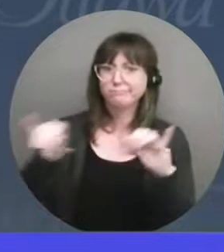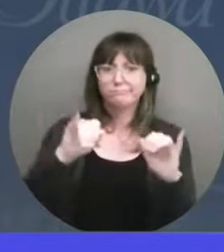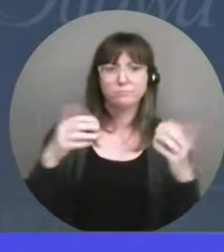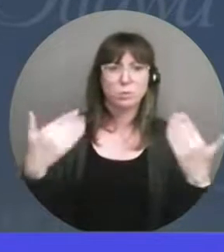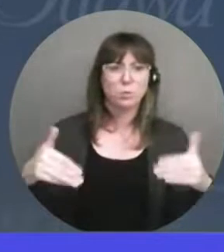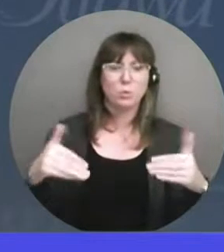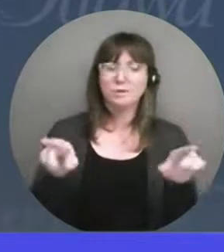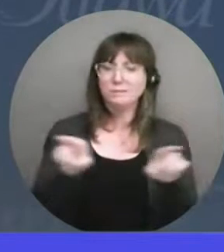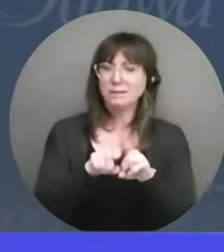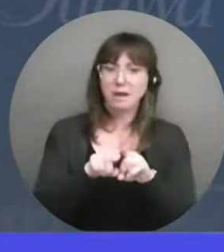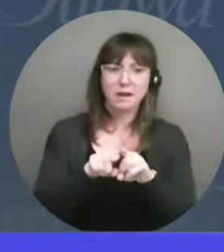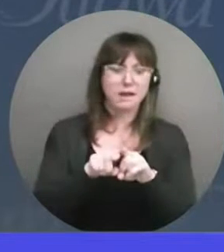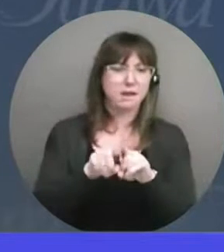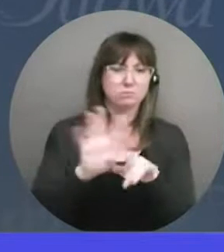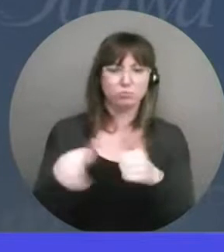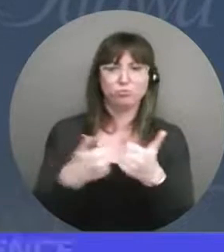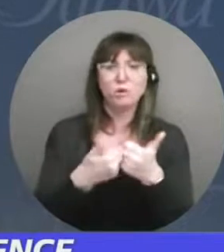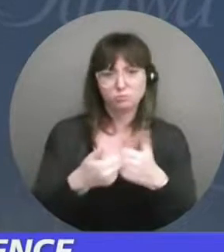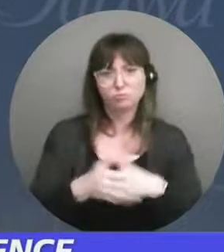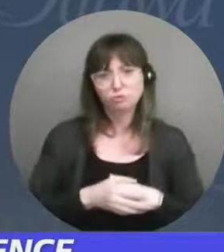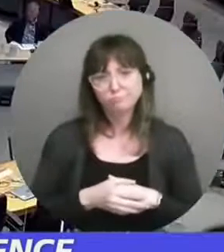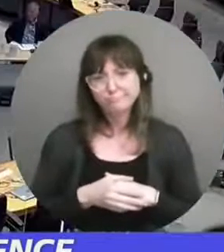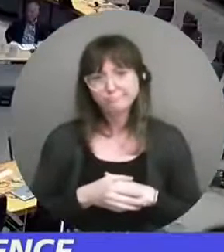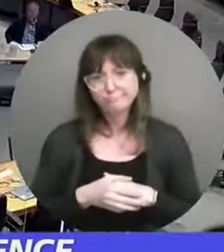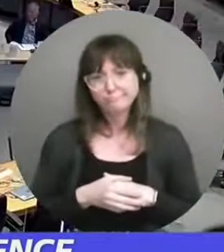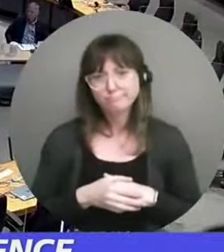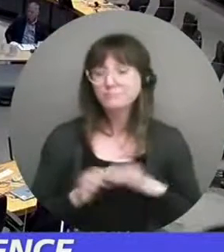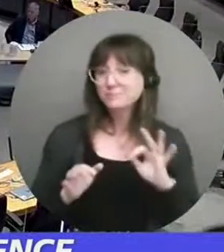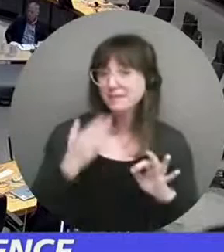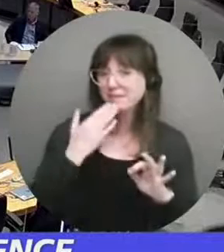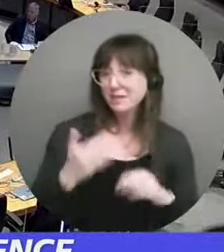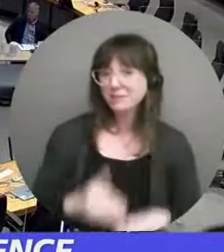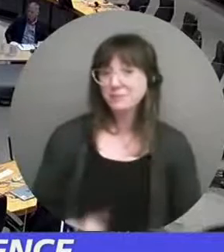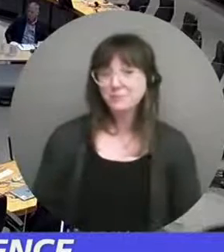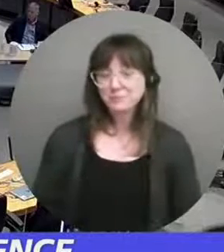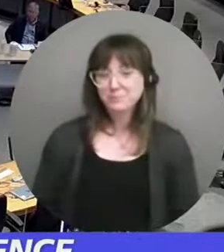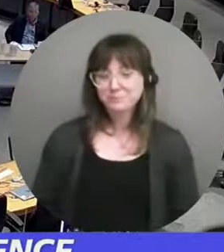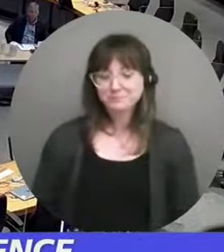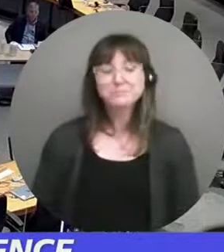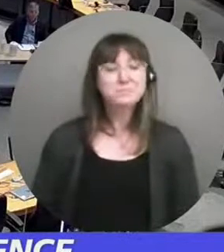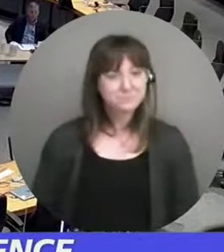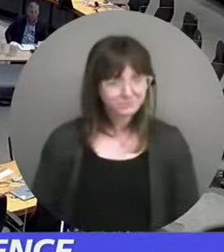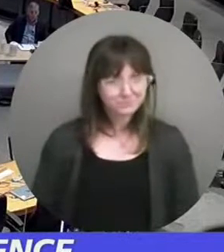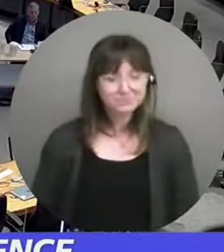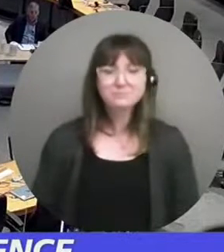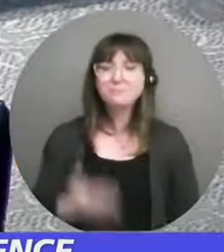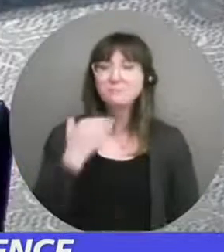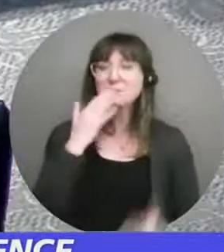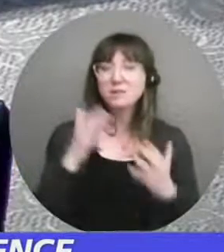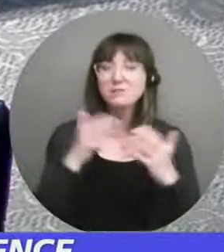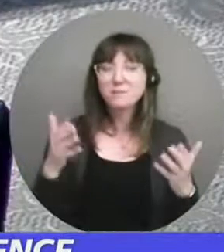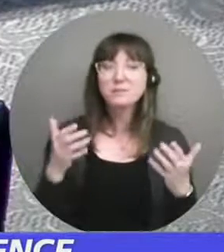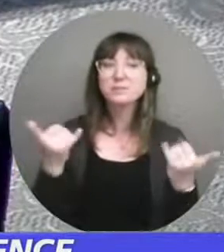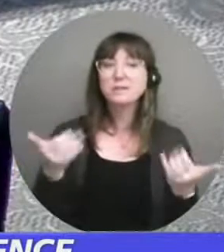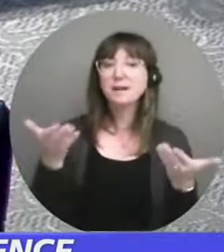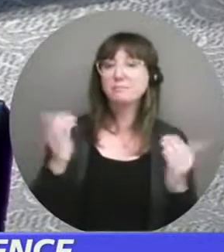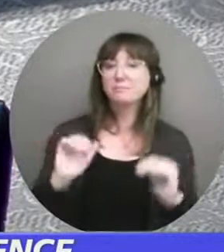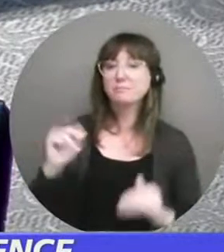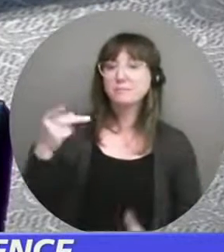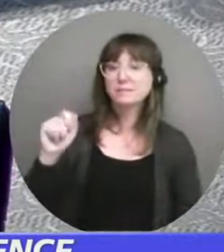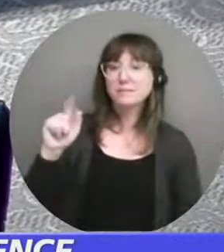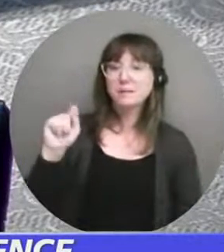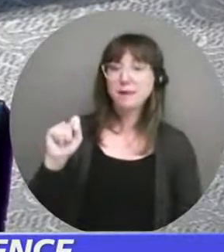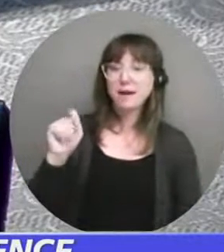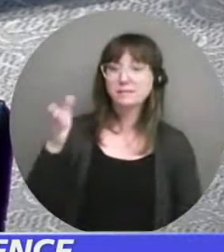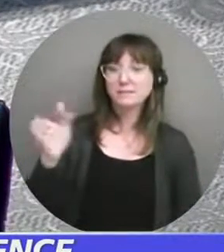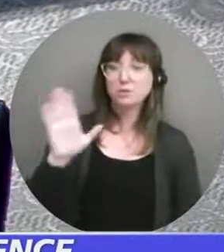fiscal challenge. Thank you. Merci beaucoup. Thank you very much. We will now go to Pat Ugocioni at Your